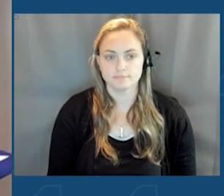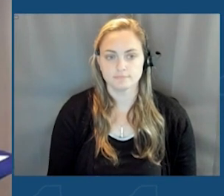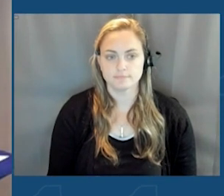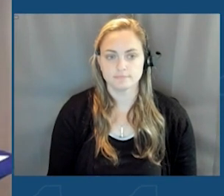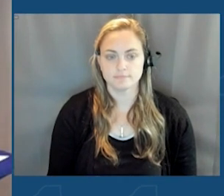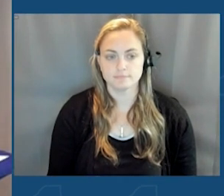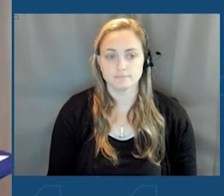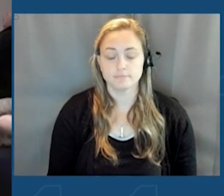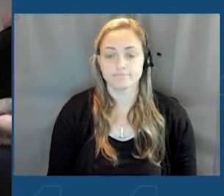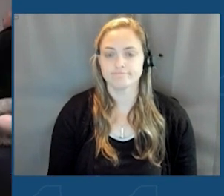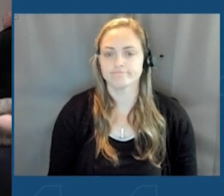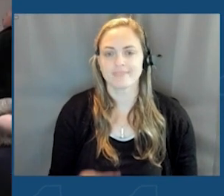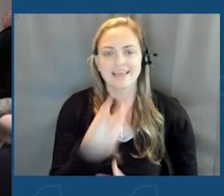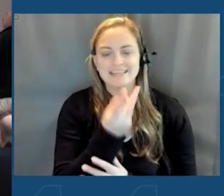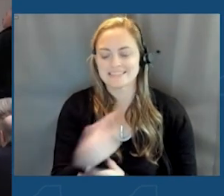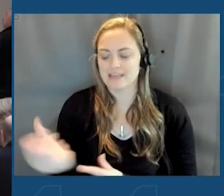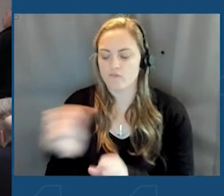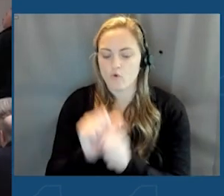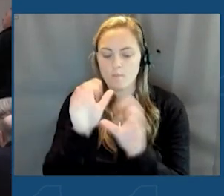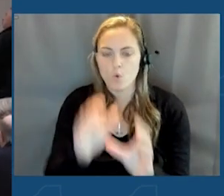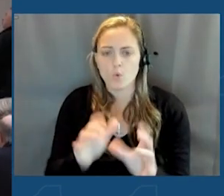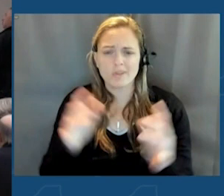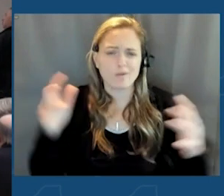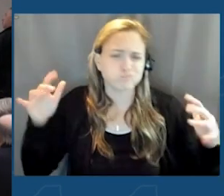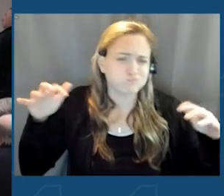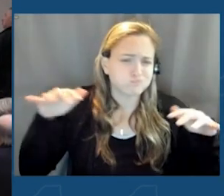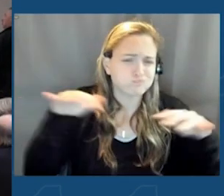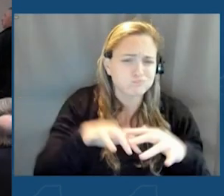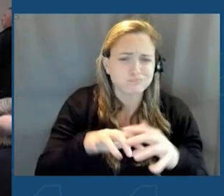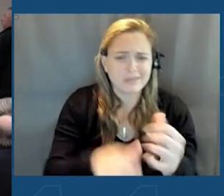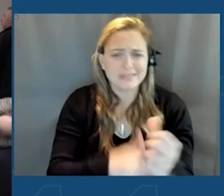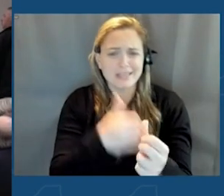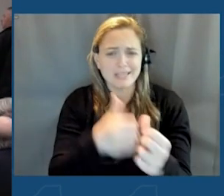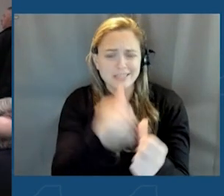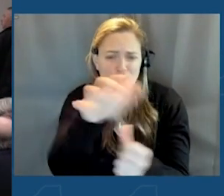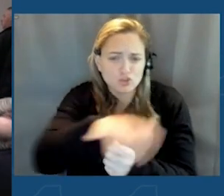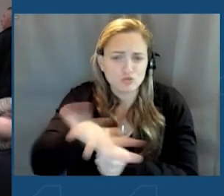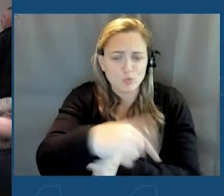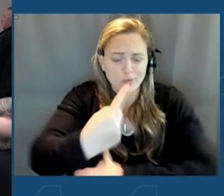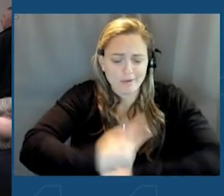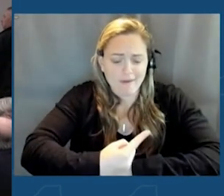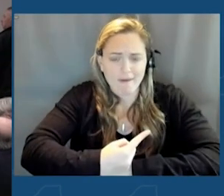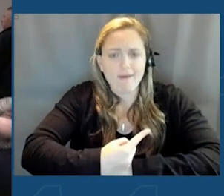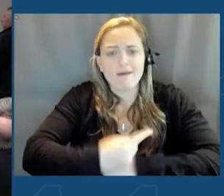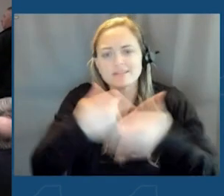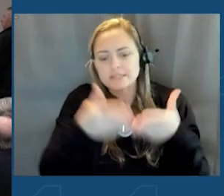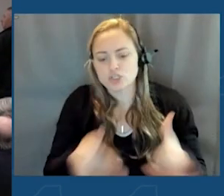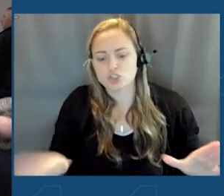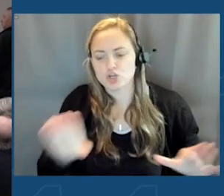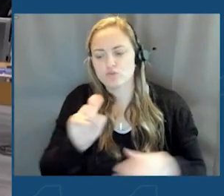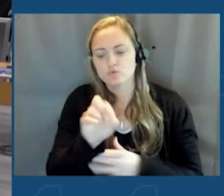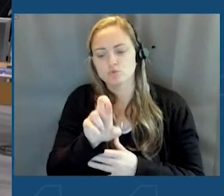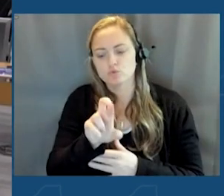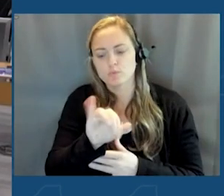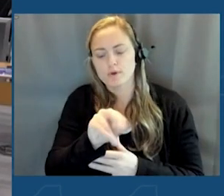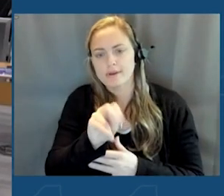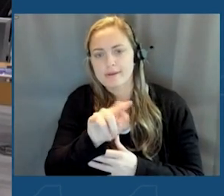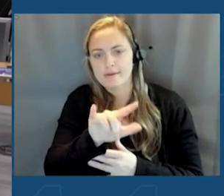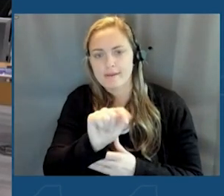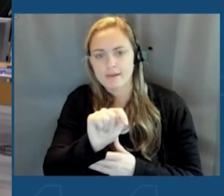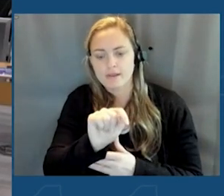Now several employees who rushed into the danger zone that day, the General Superintendent, Niall McGuire.